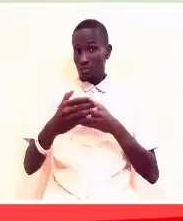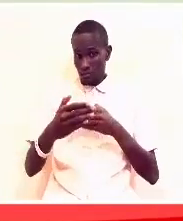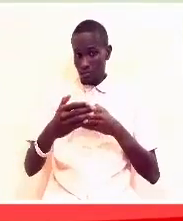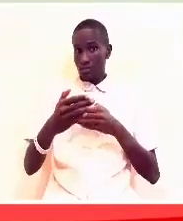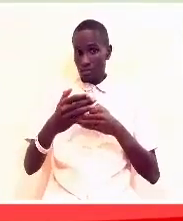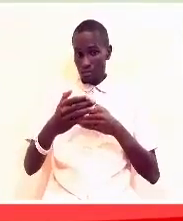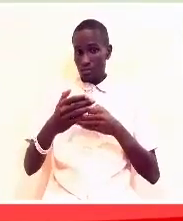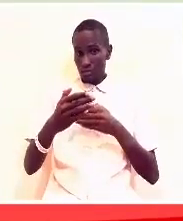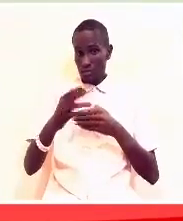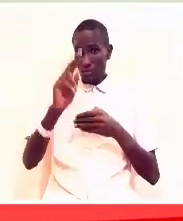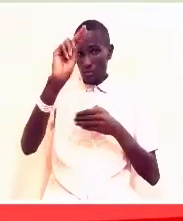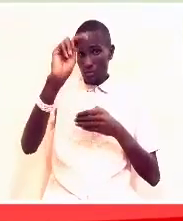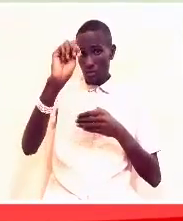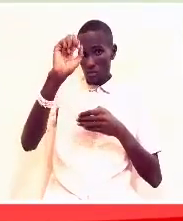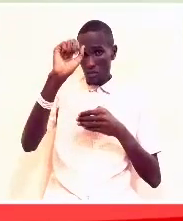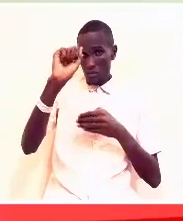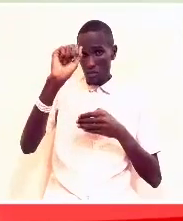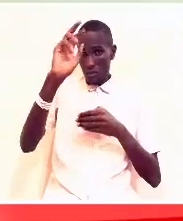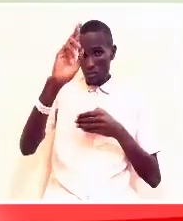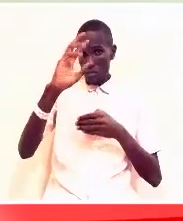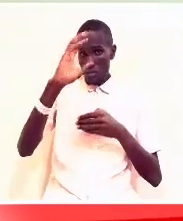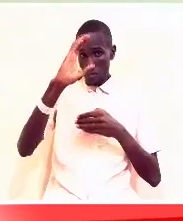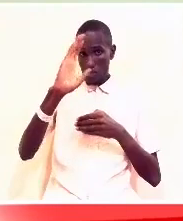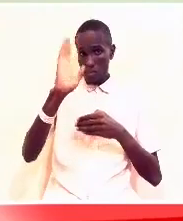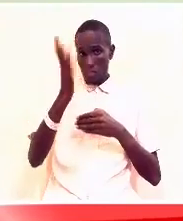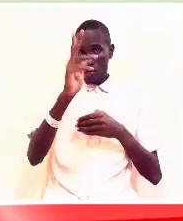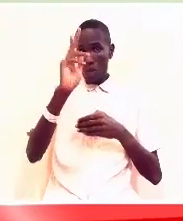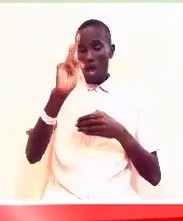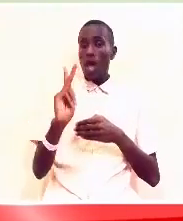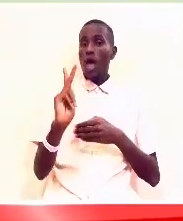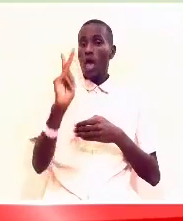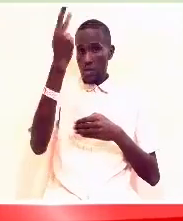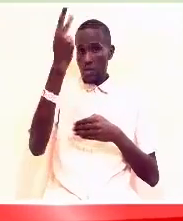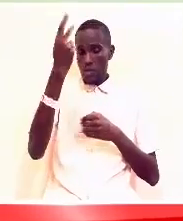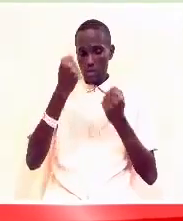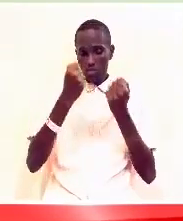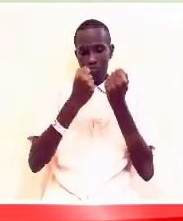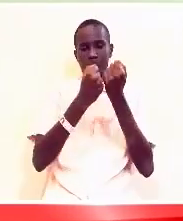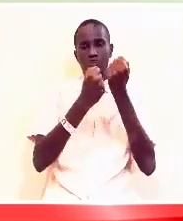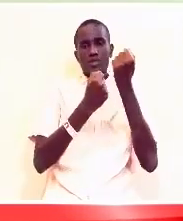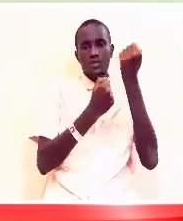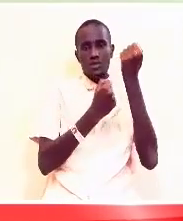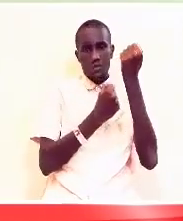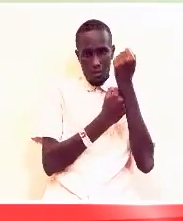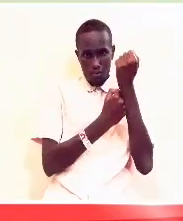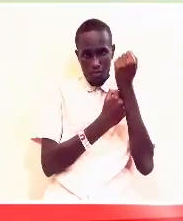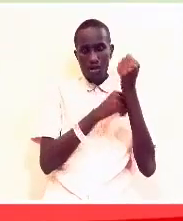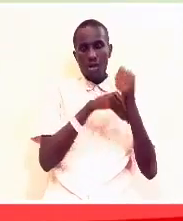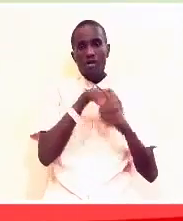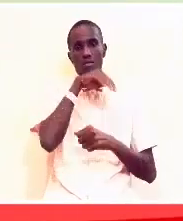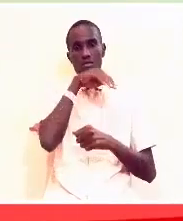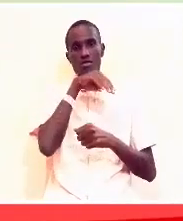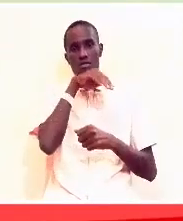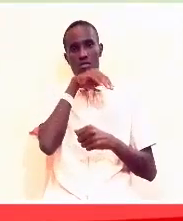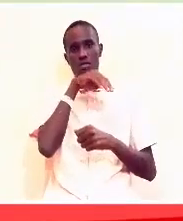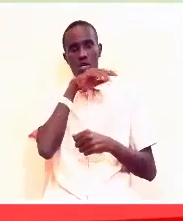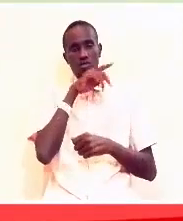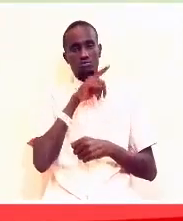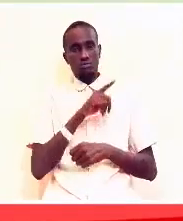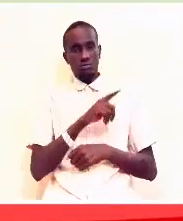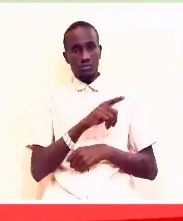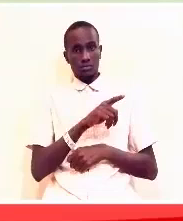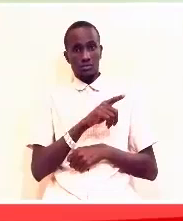na Kenya and I are supporting the Azimio presidential candidate.